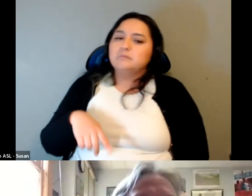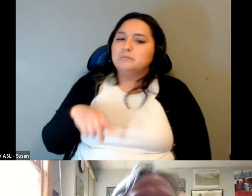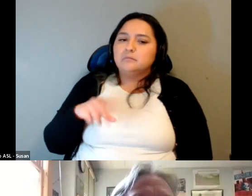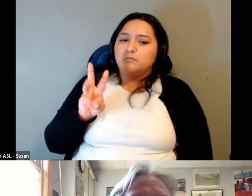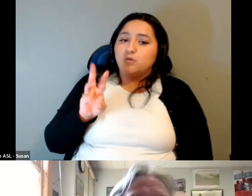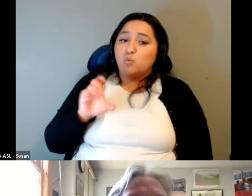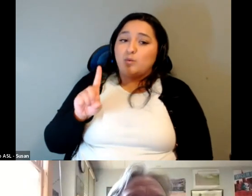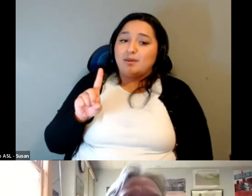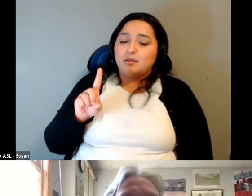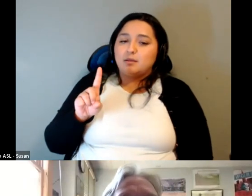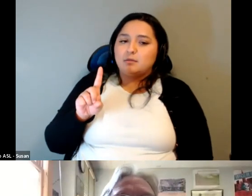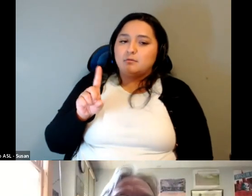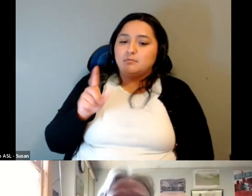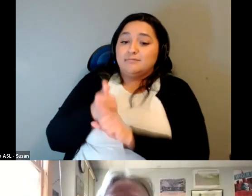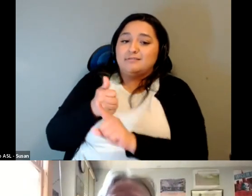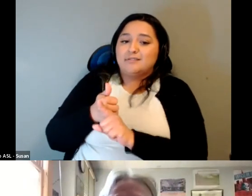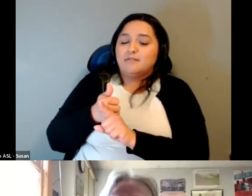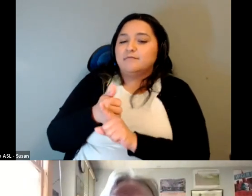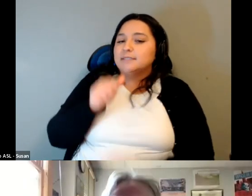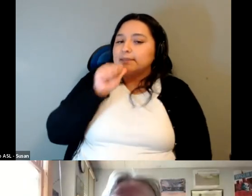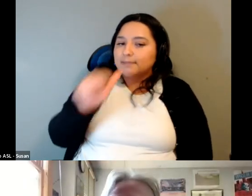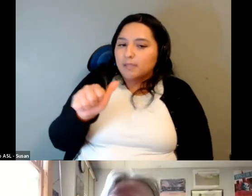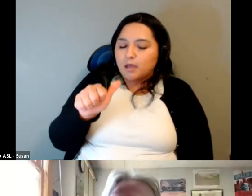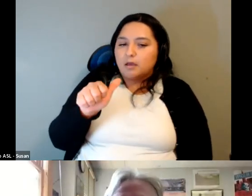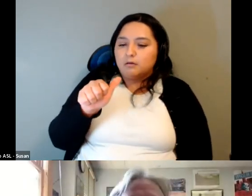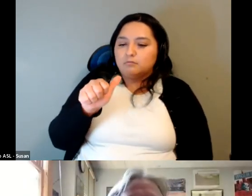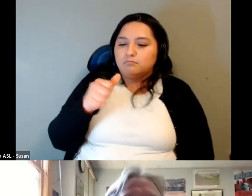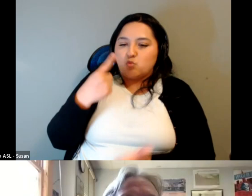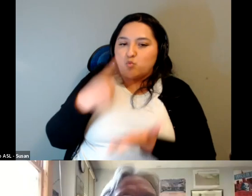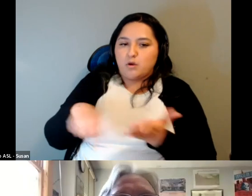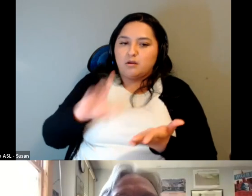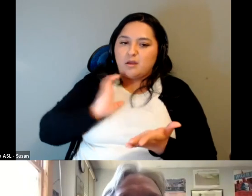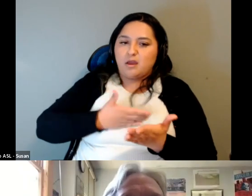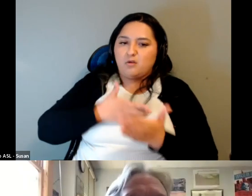about substance use or substance use disorders, we're talking primarily about